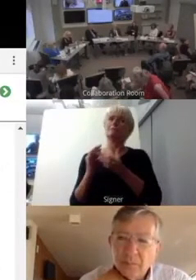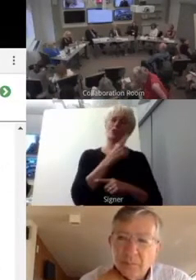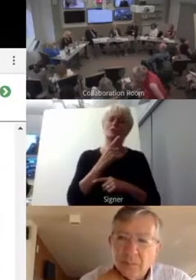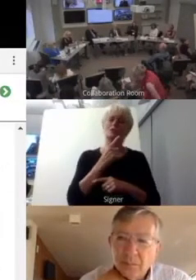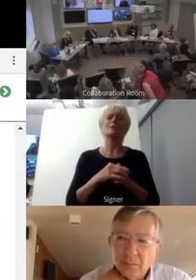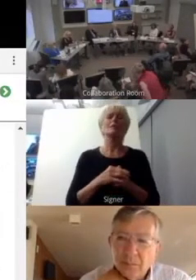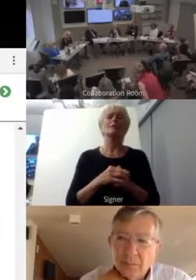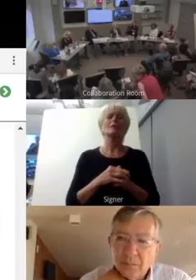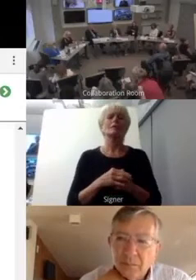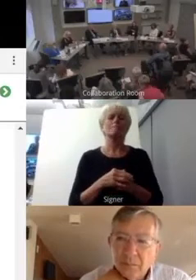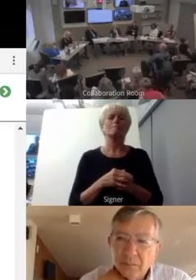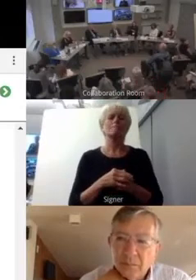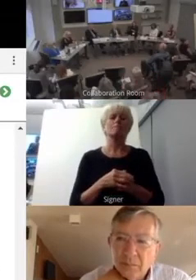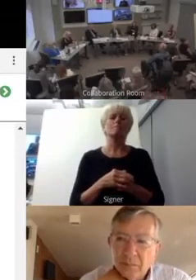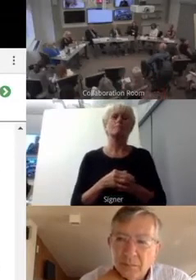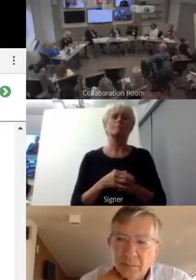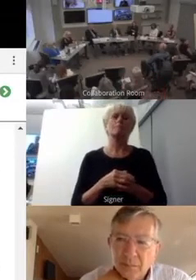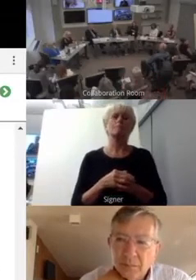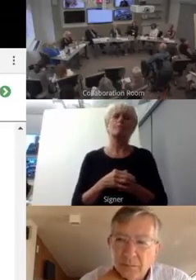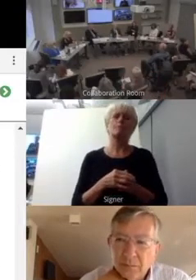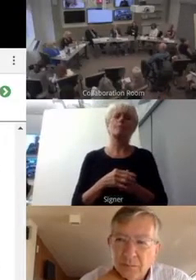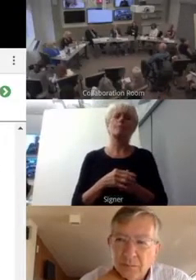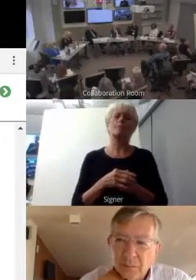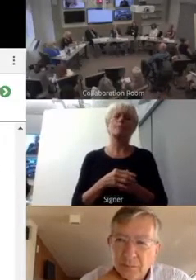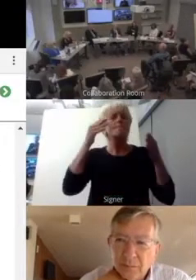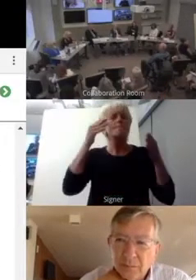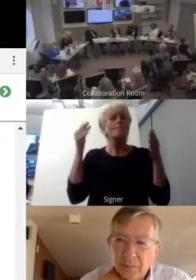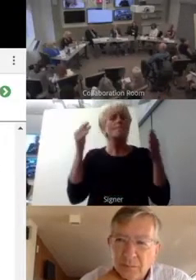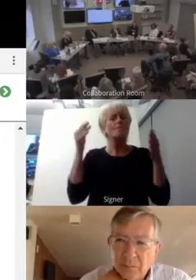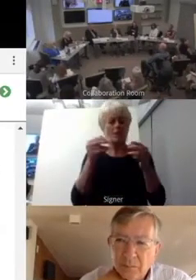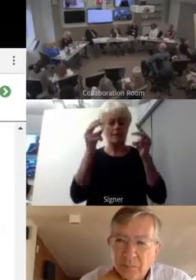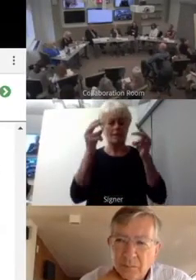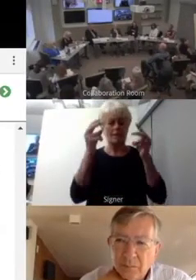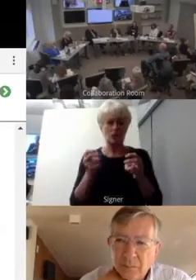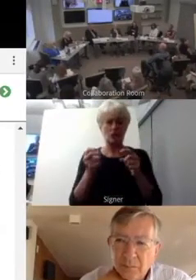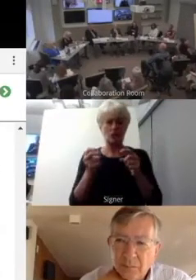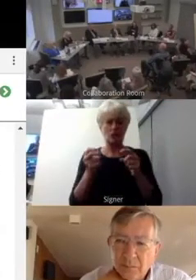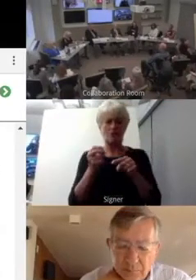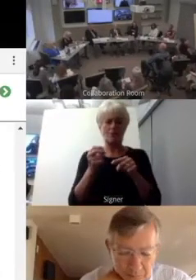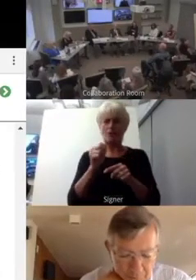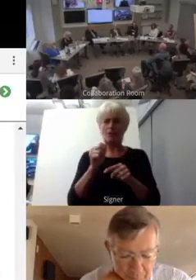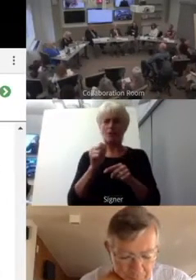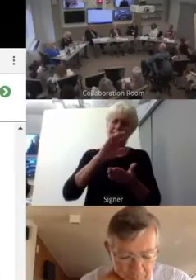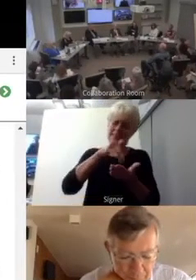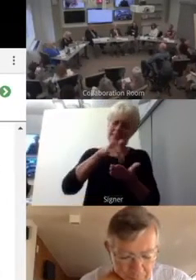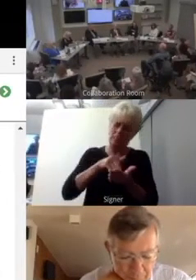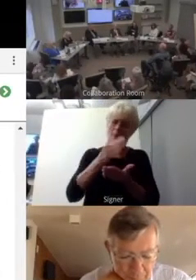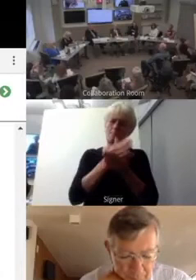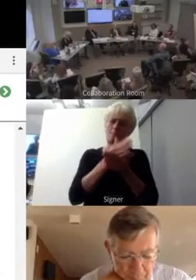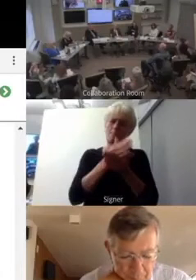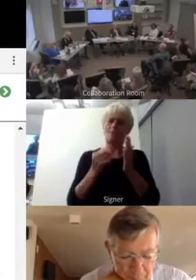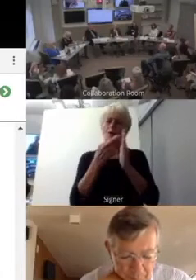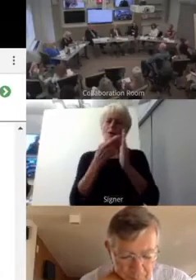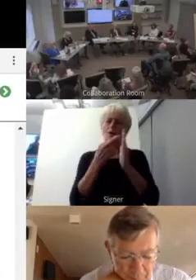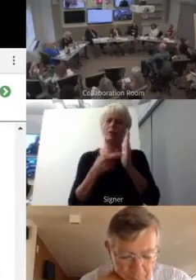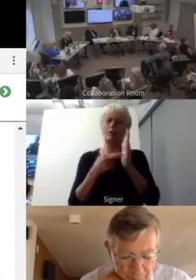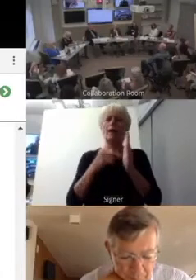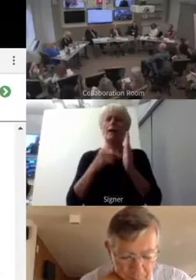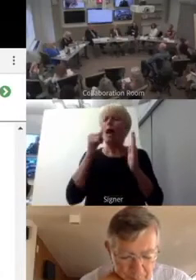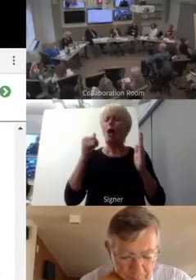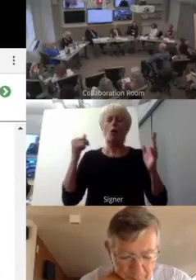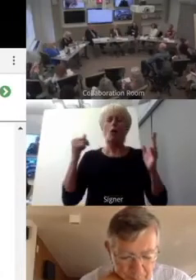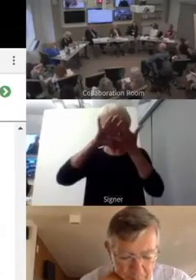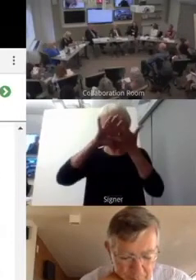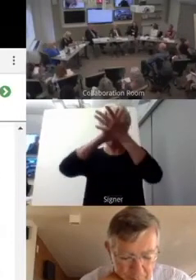focus on those issues which are central to the regulations and keep other things like technical specifications of